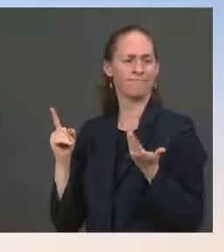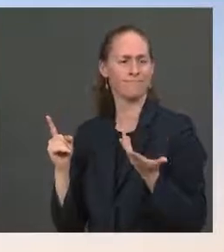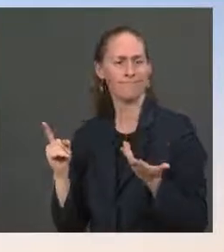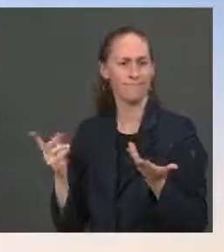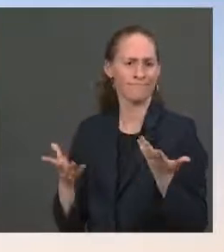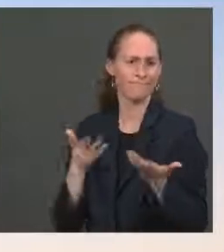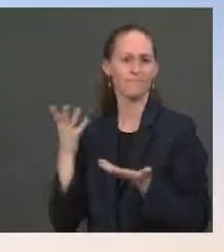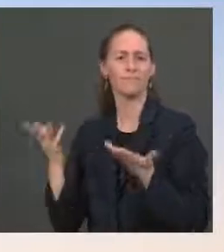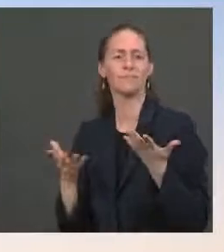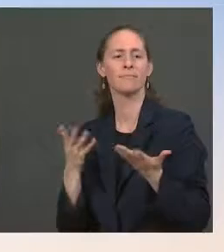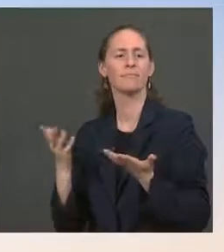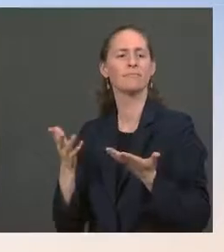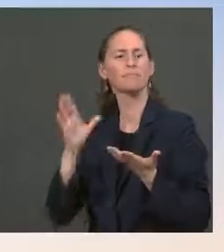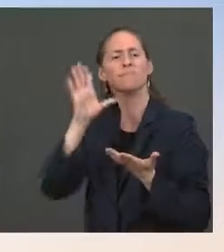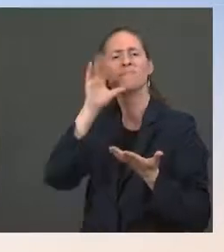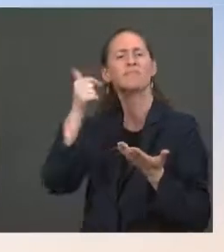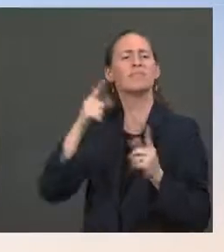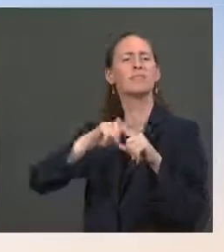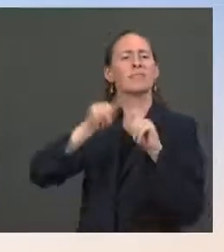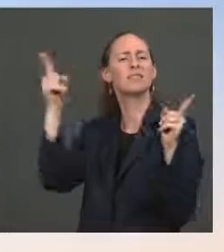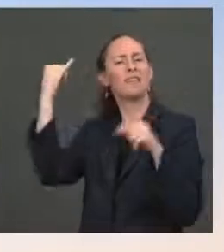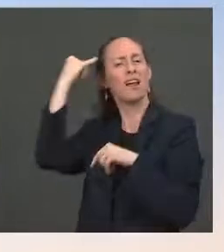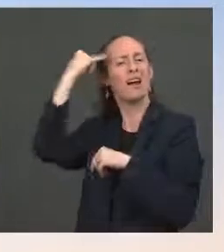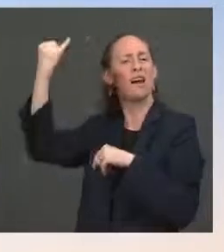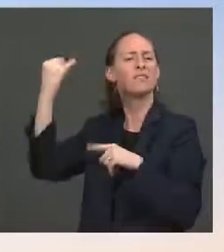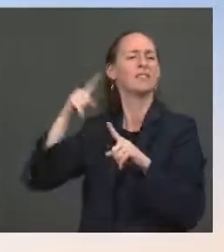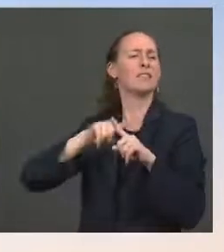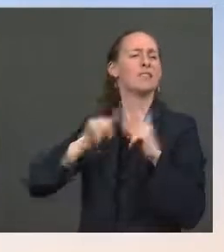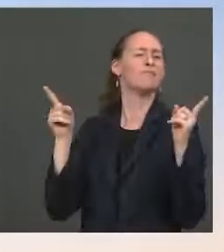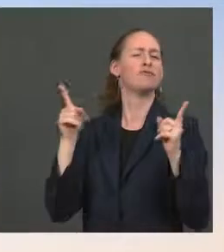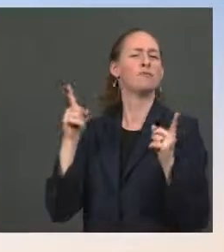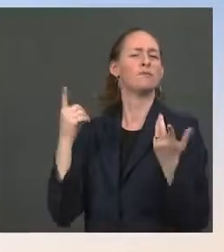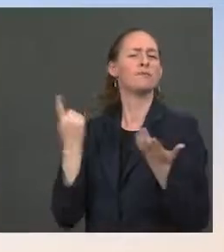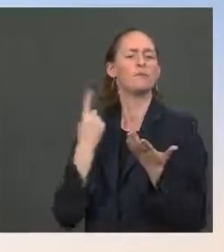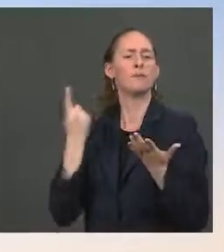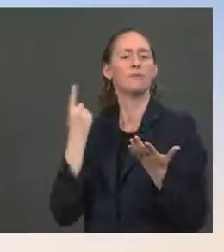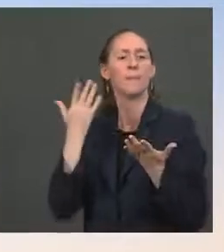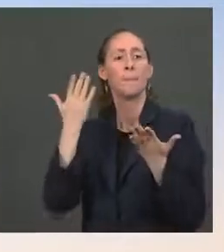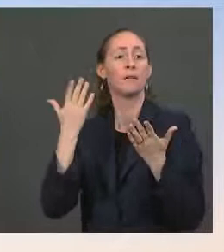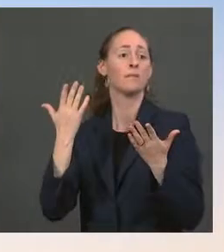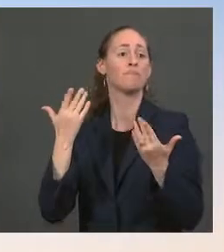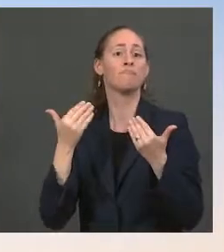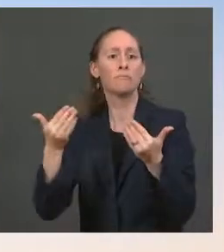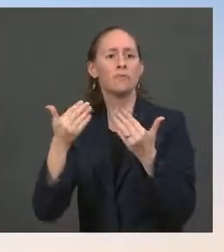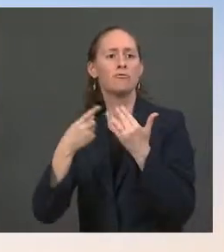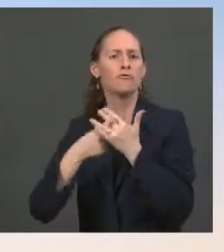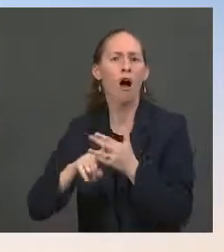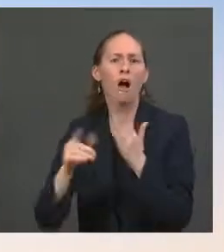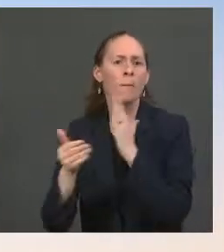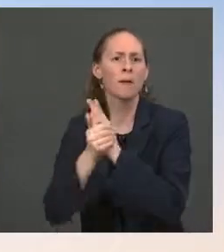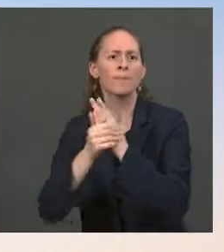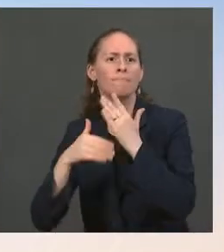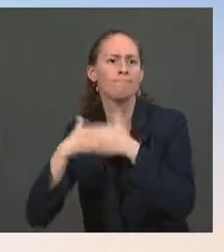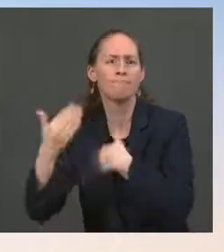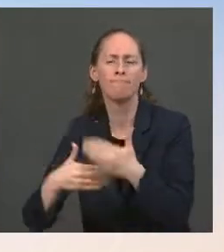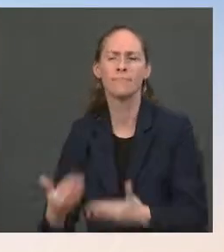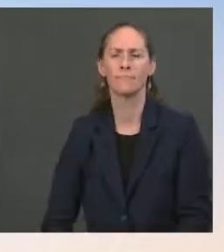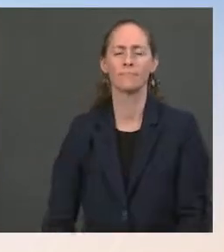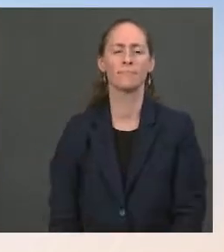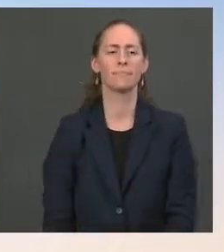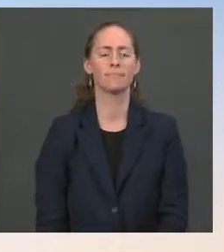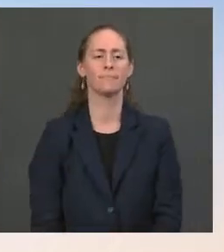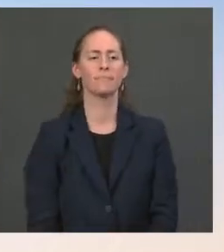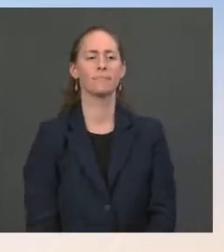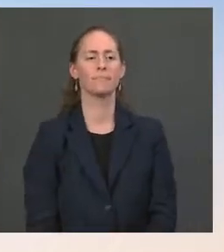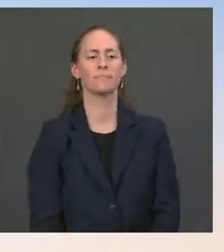or invoking the 14th Amendment would not solve the problem. Well, I think as was reported, we obviously look at a range of options,